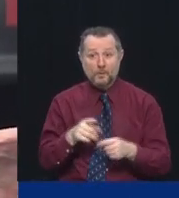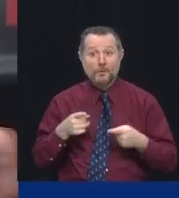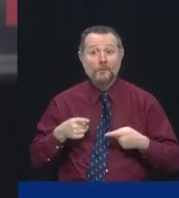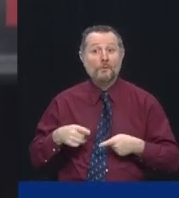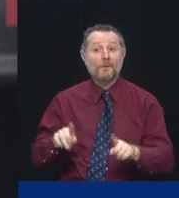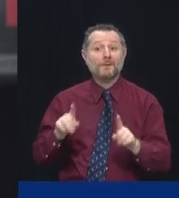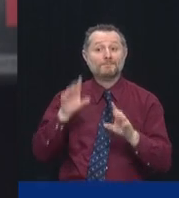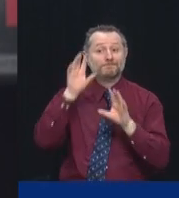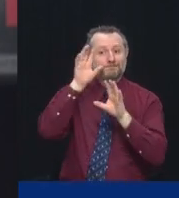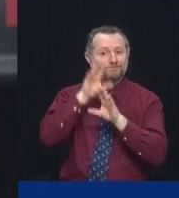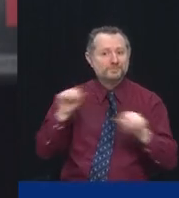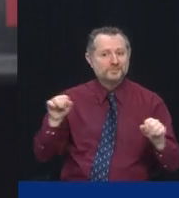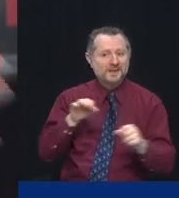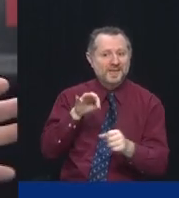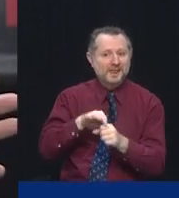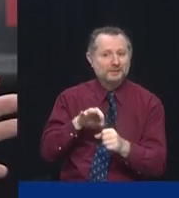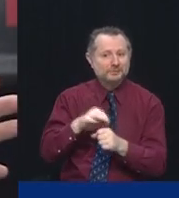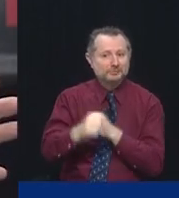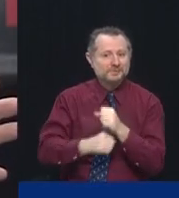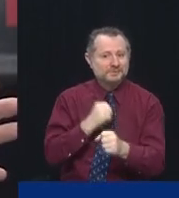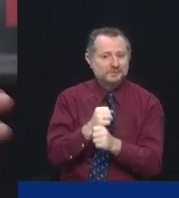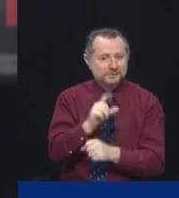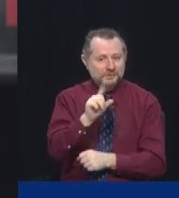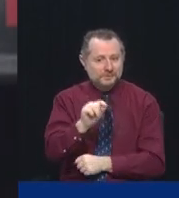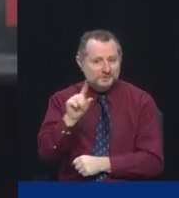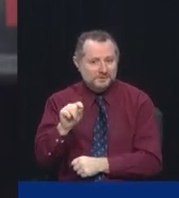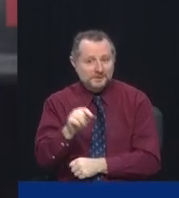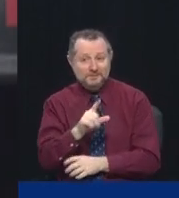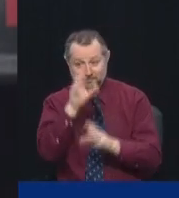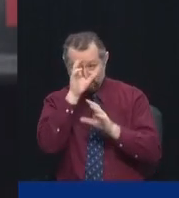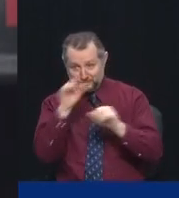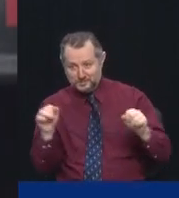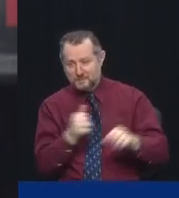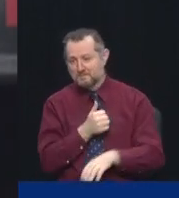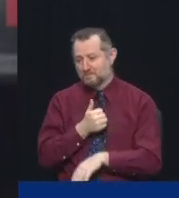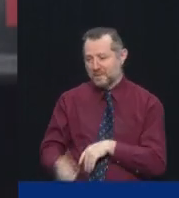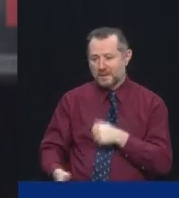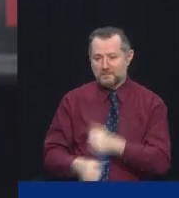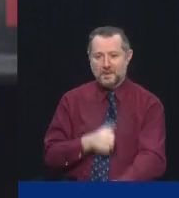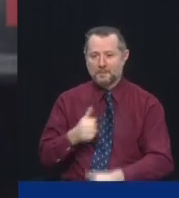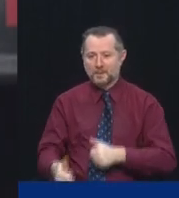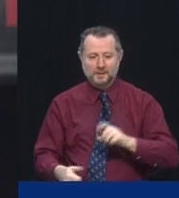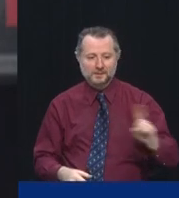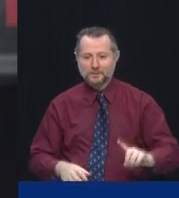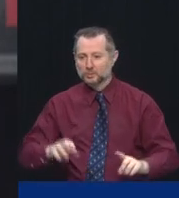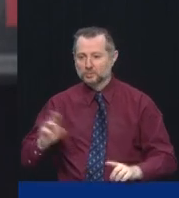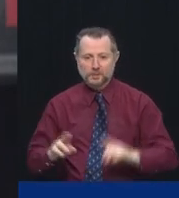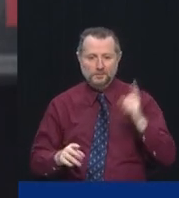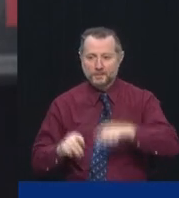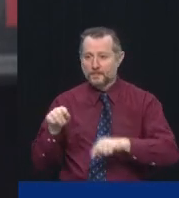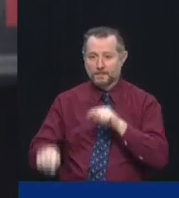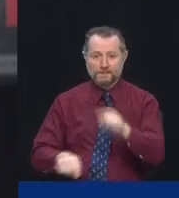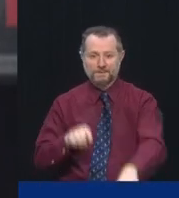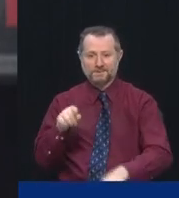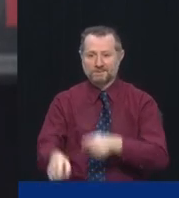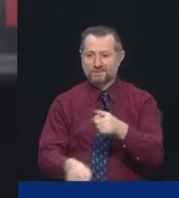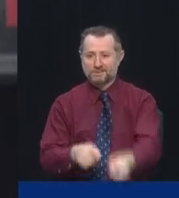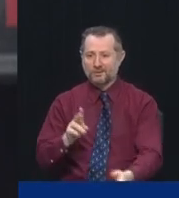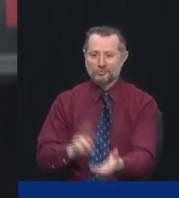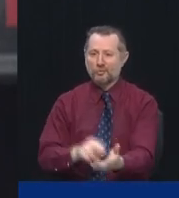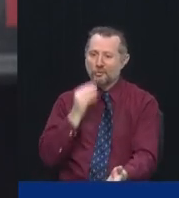campaign. And the president was blaming Democratic governors and pointing to nursing homes as the problem,